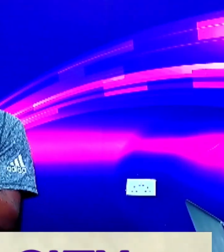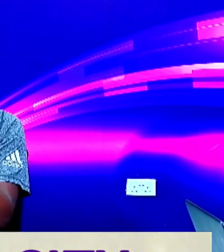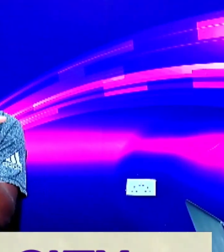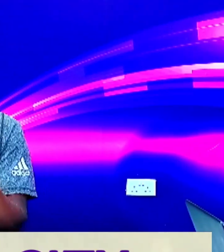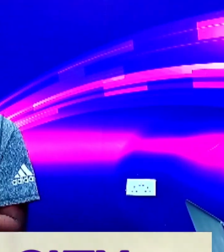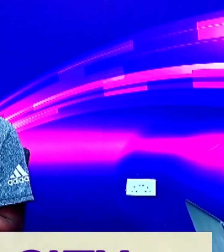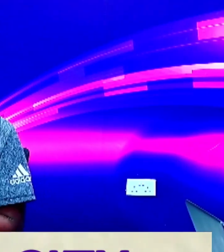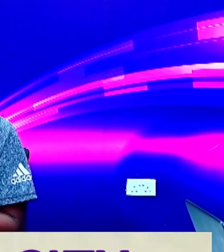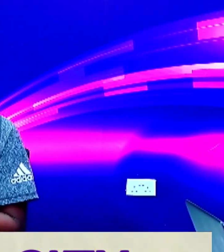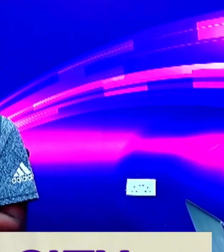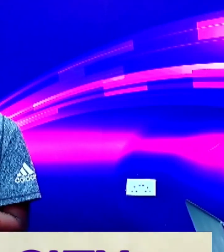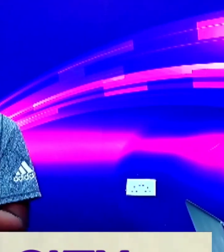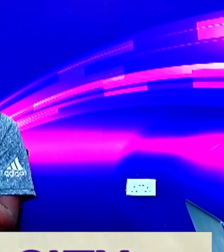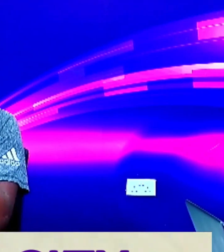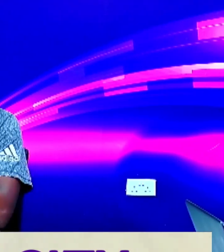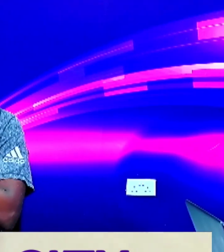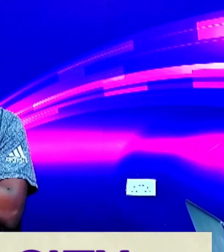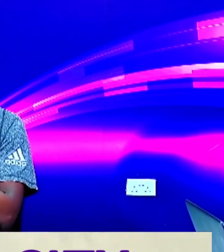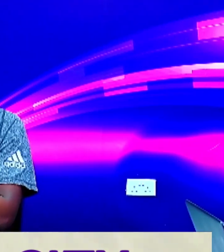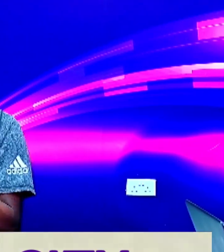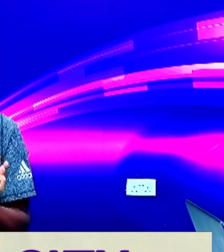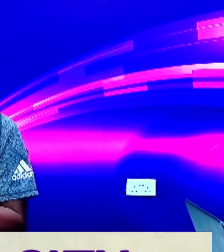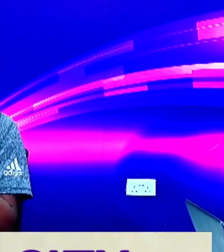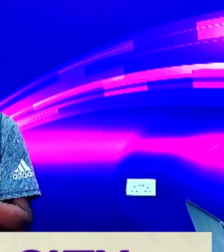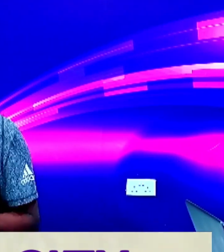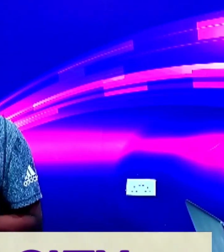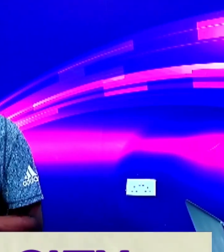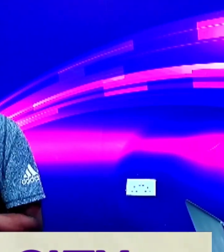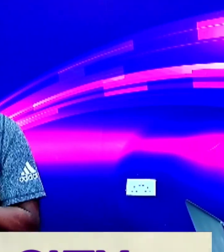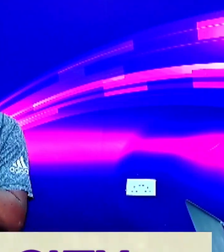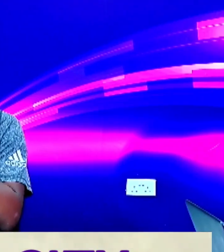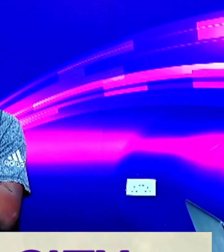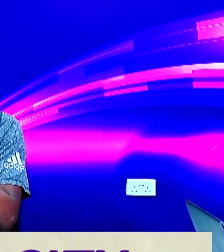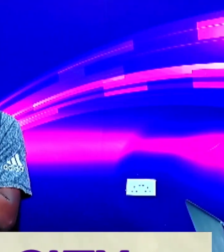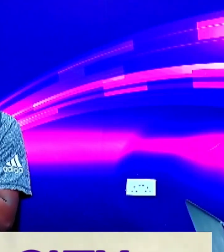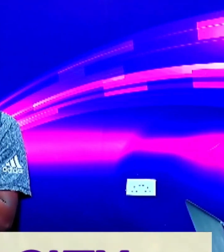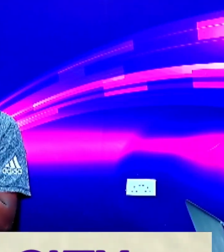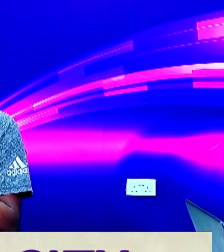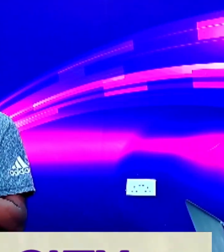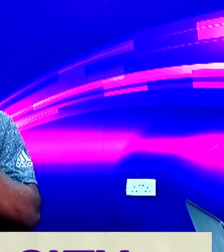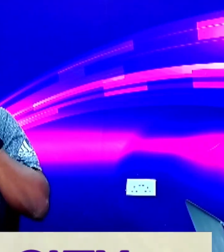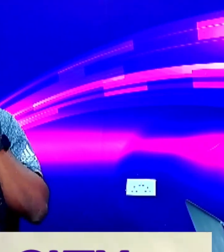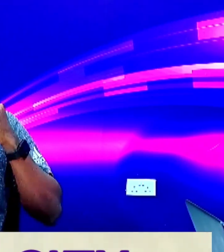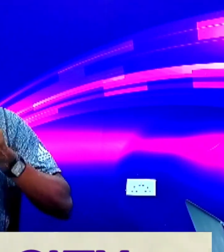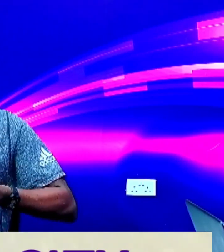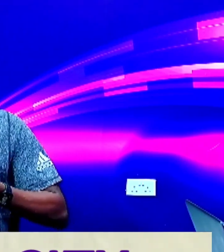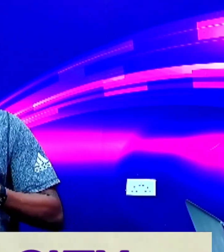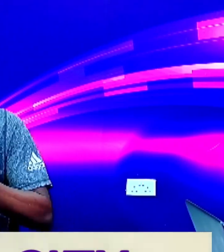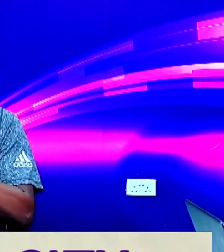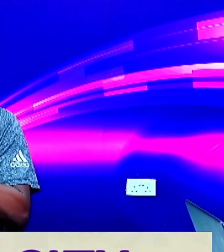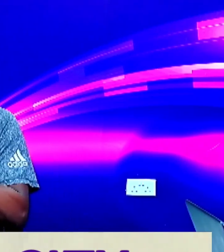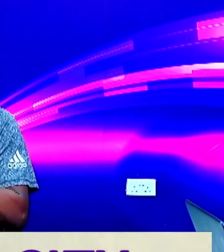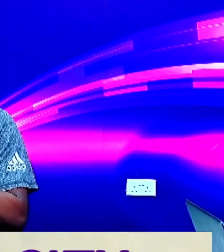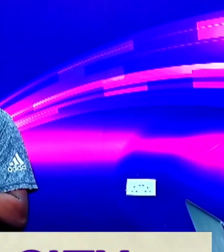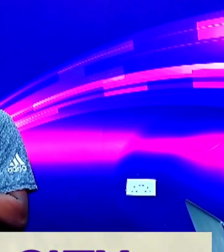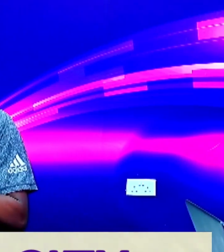So let us, all as Kenyans, please support our team. Let us encourage our players. Let us represent our country, because we